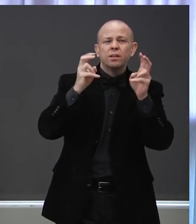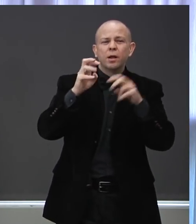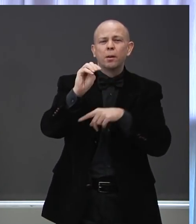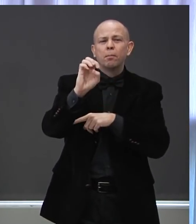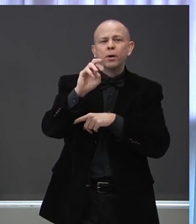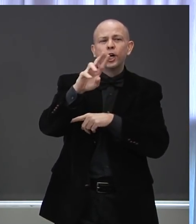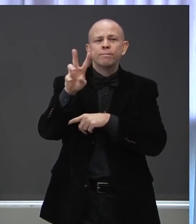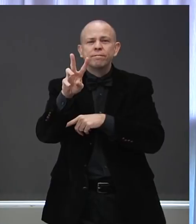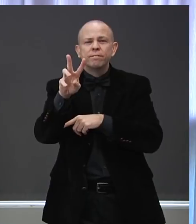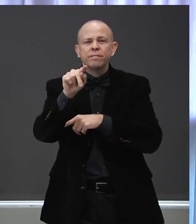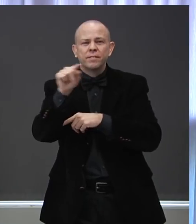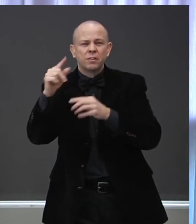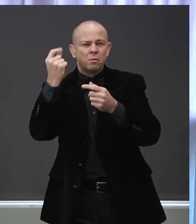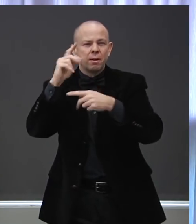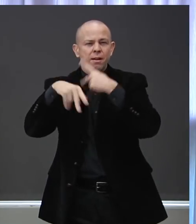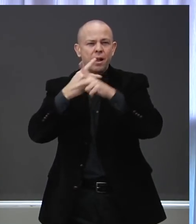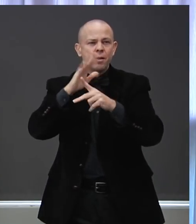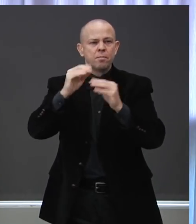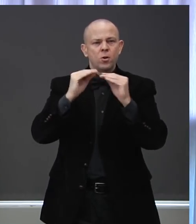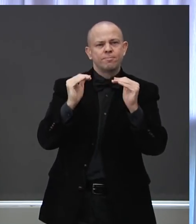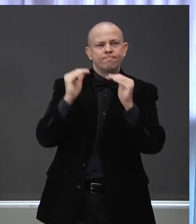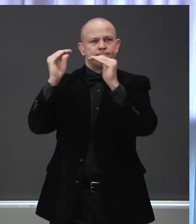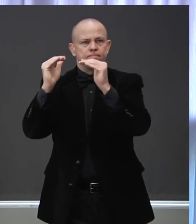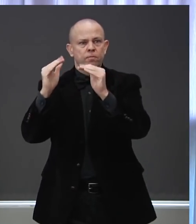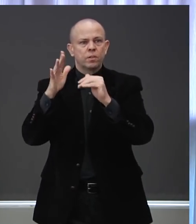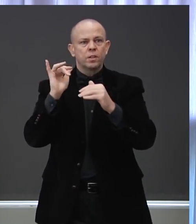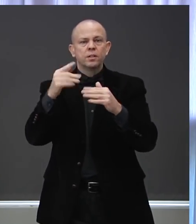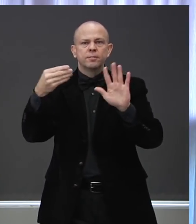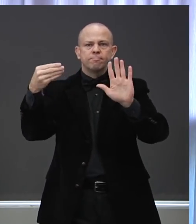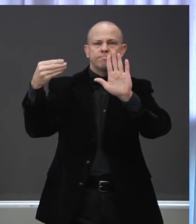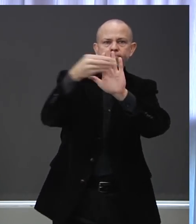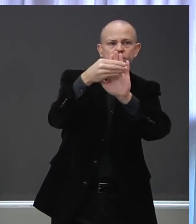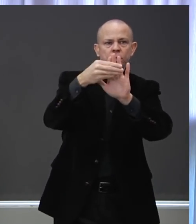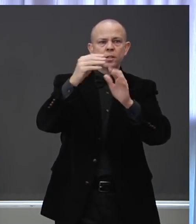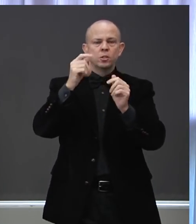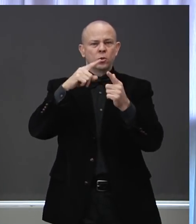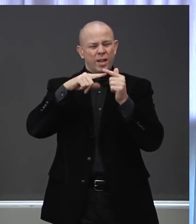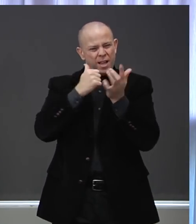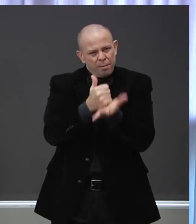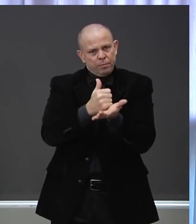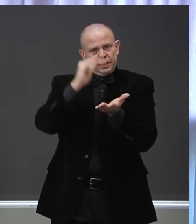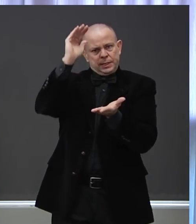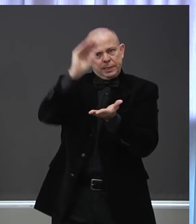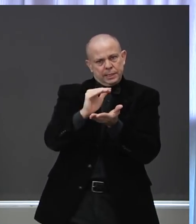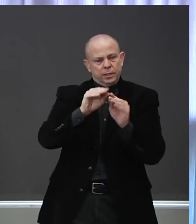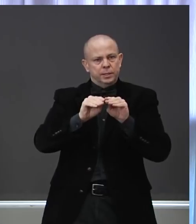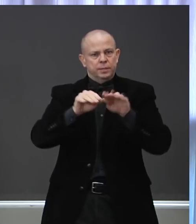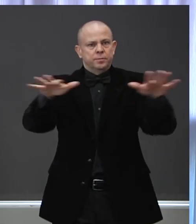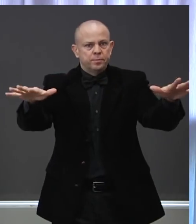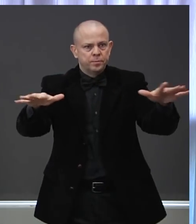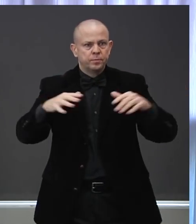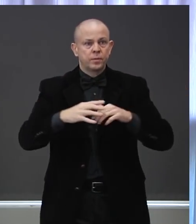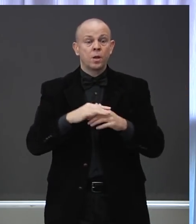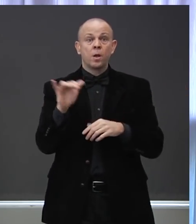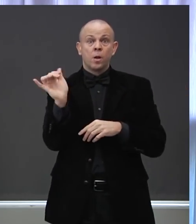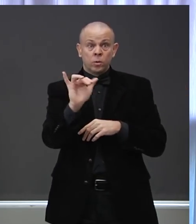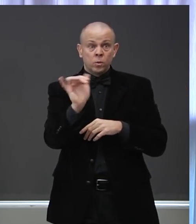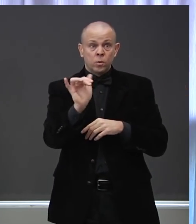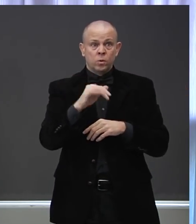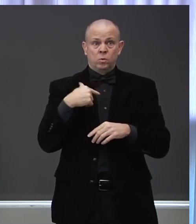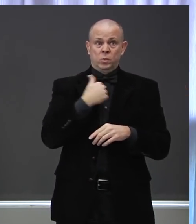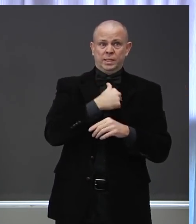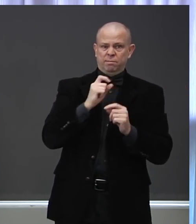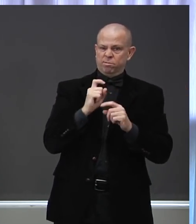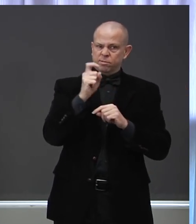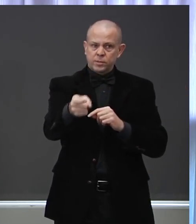to help reduce the aerosol spread. We also provided to our schools in